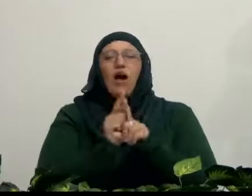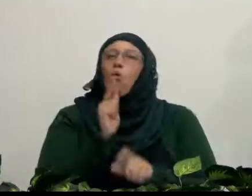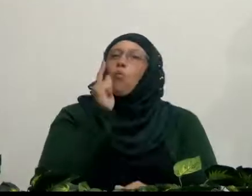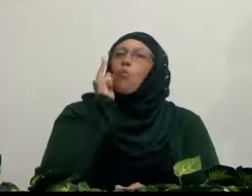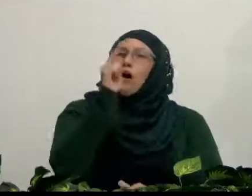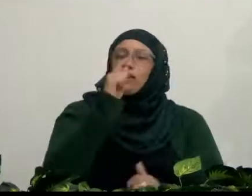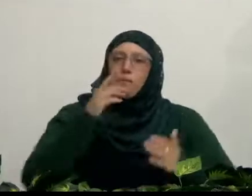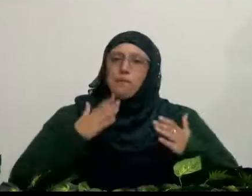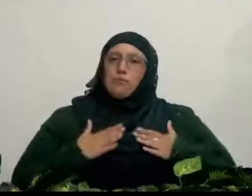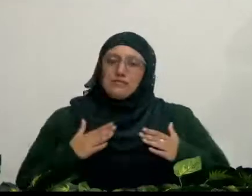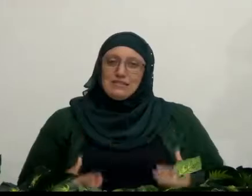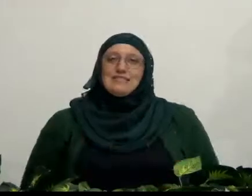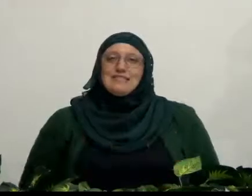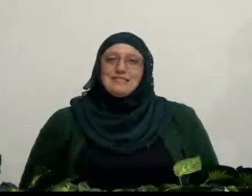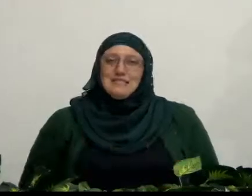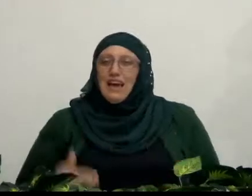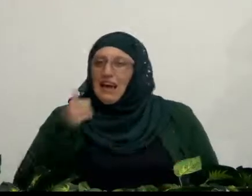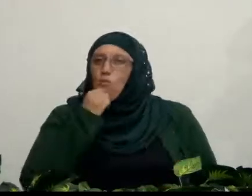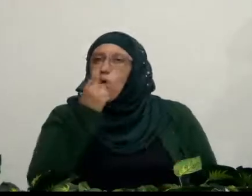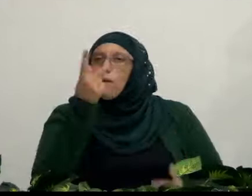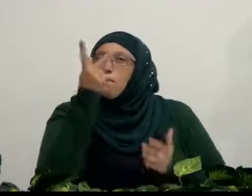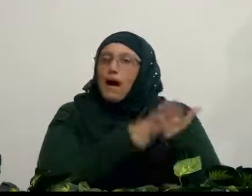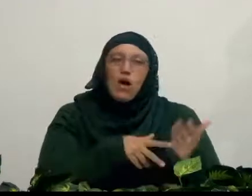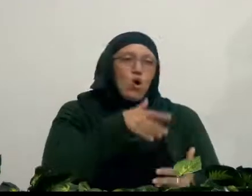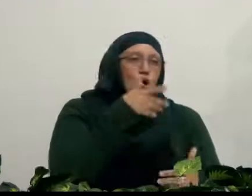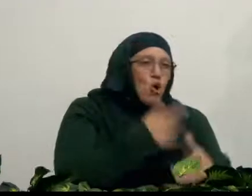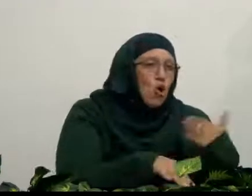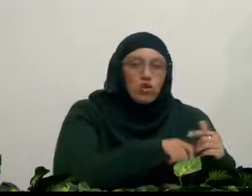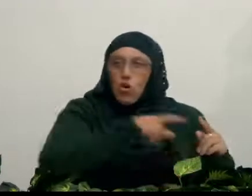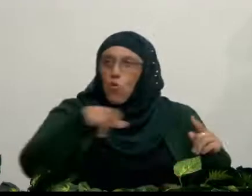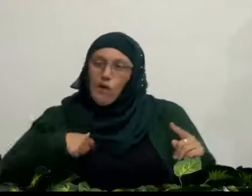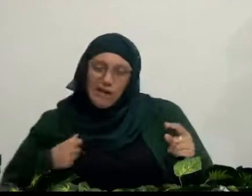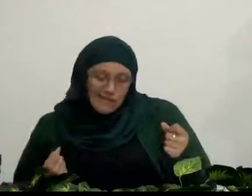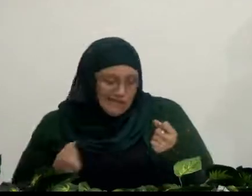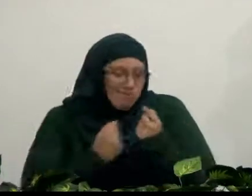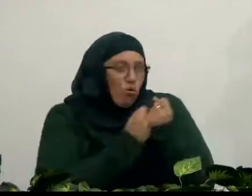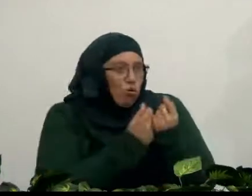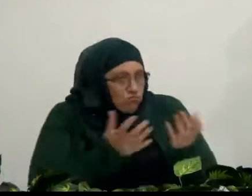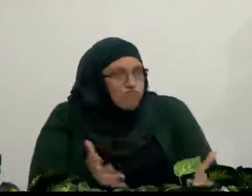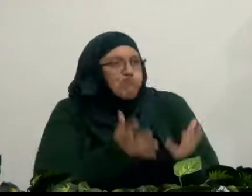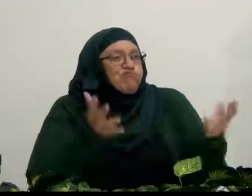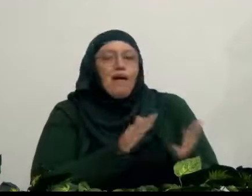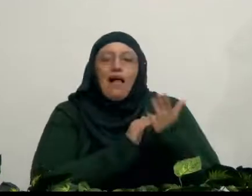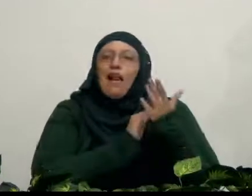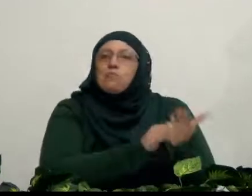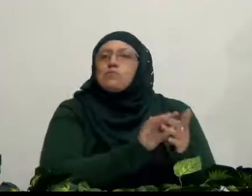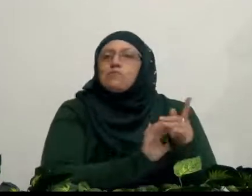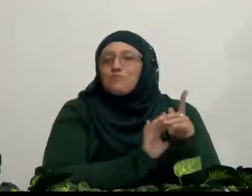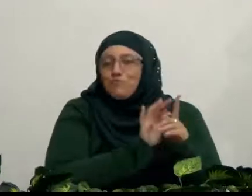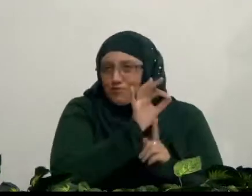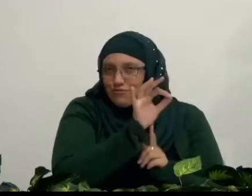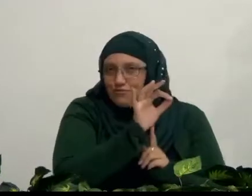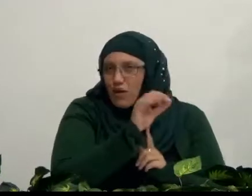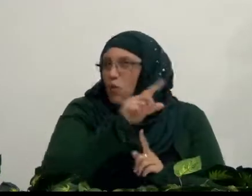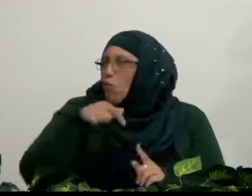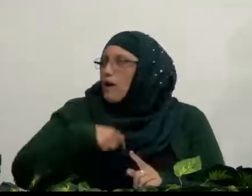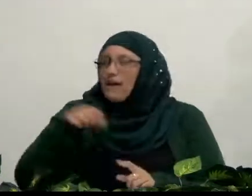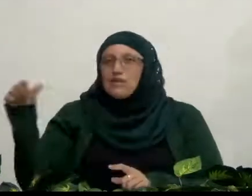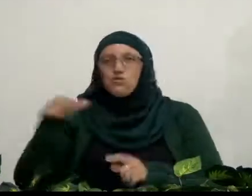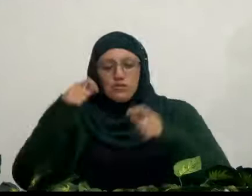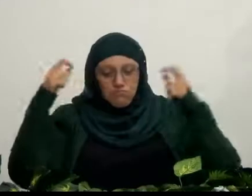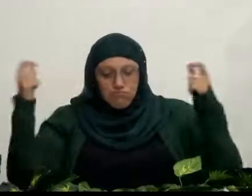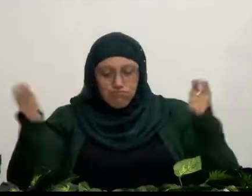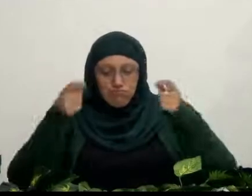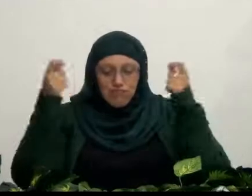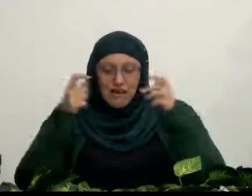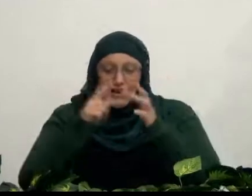support and to help. As celebrators of Eid al Ghadeer worldwide,